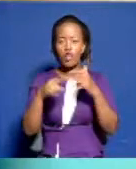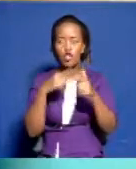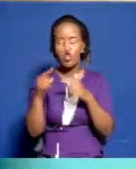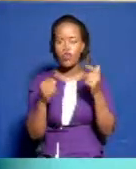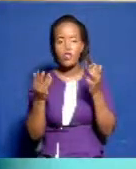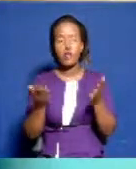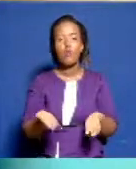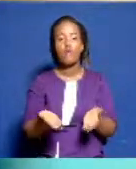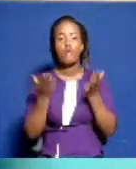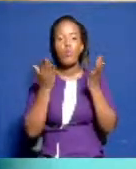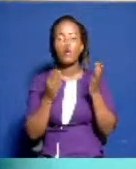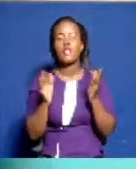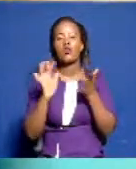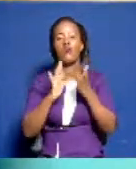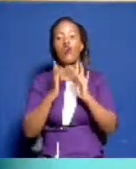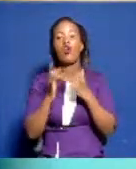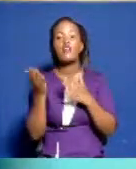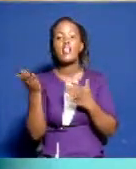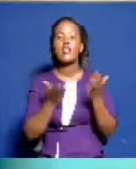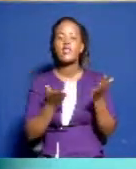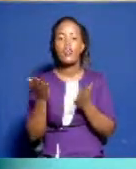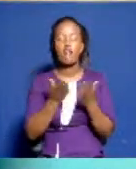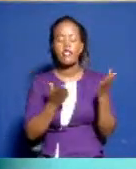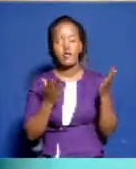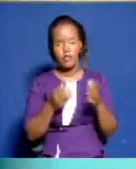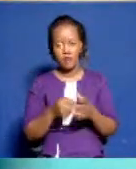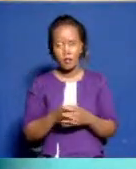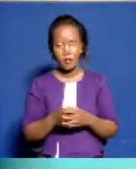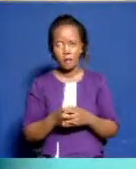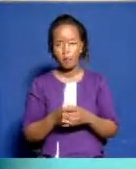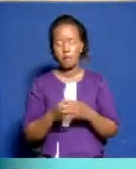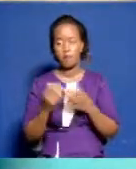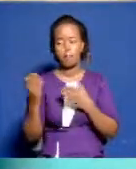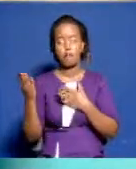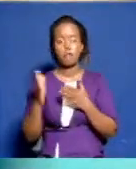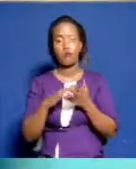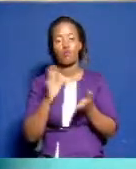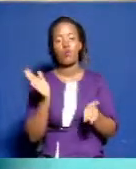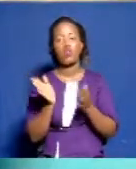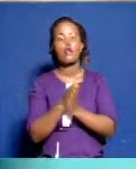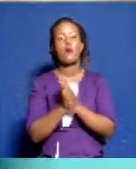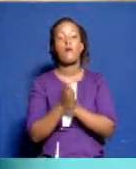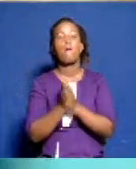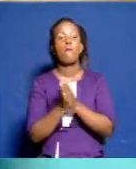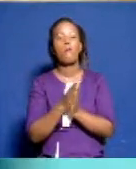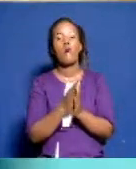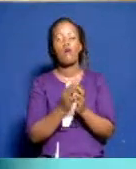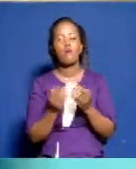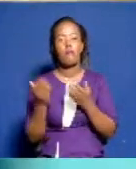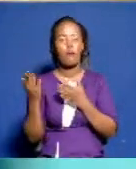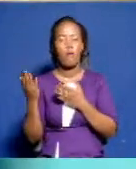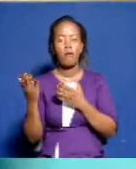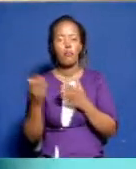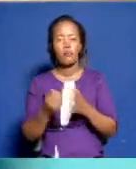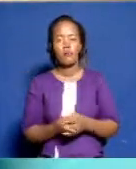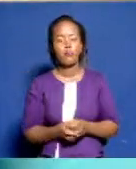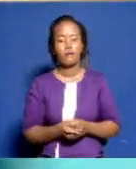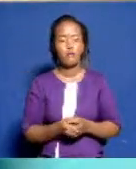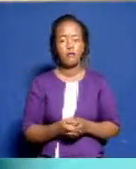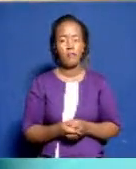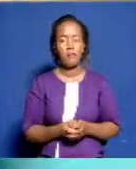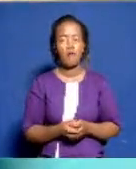advertising services to the detriment of rivals. Here are those details of that story, plus others from across the